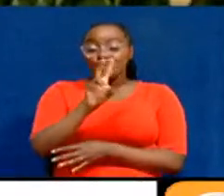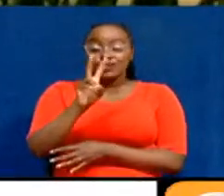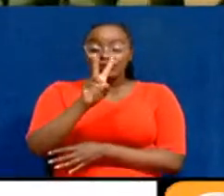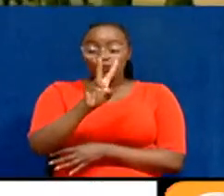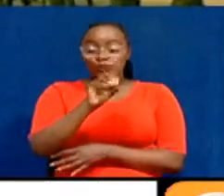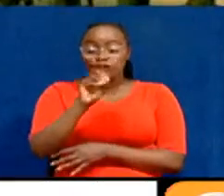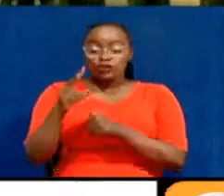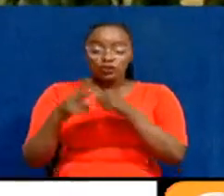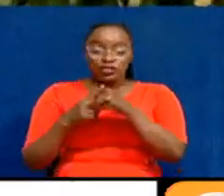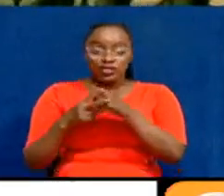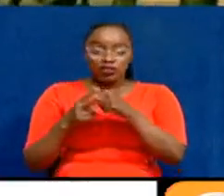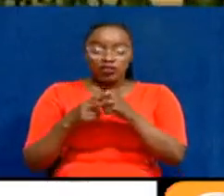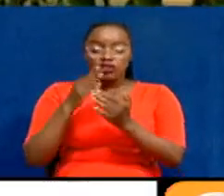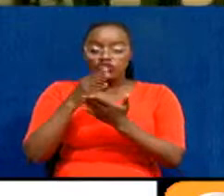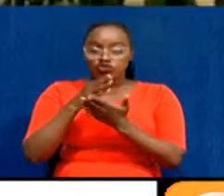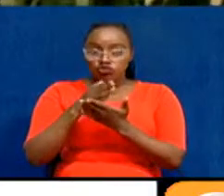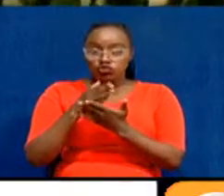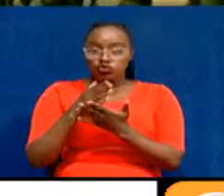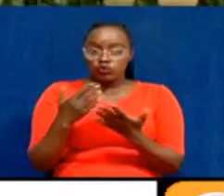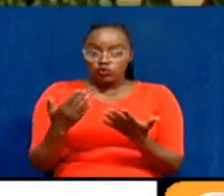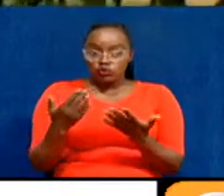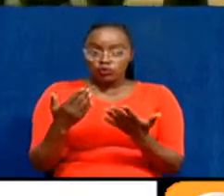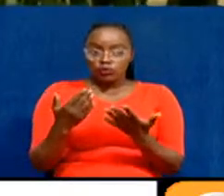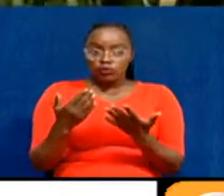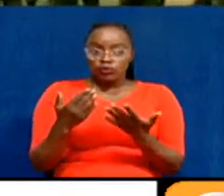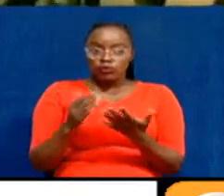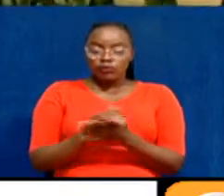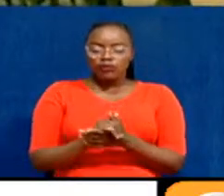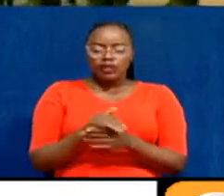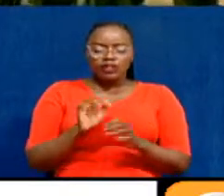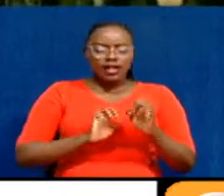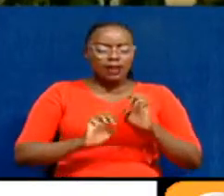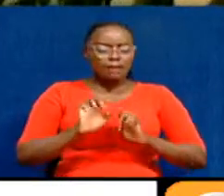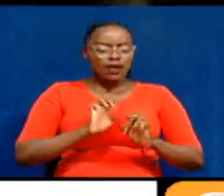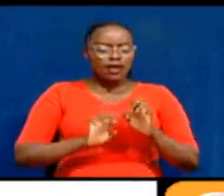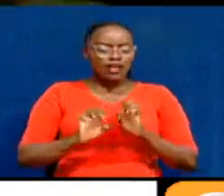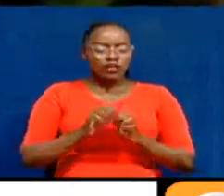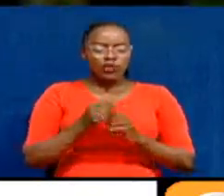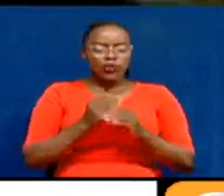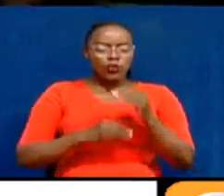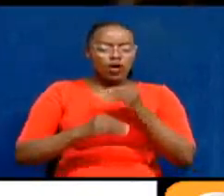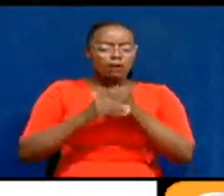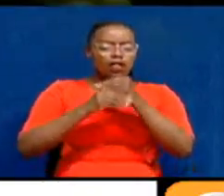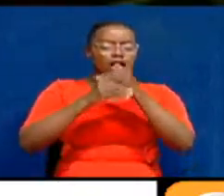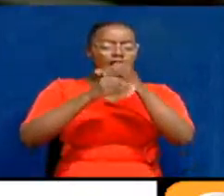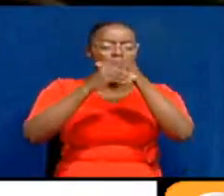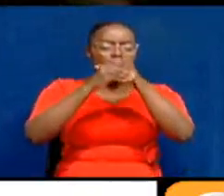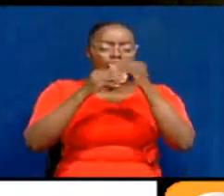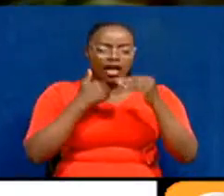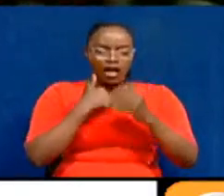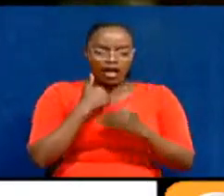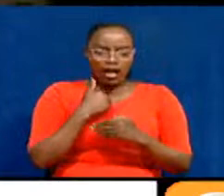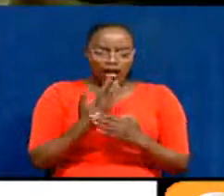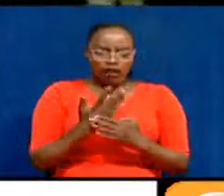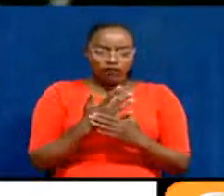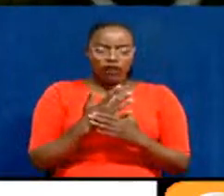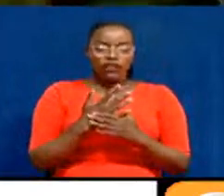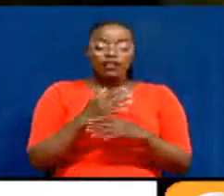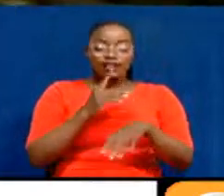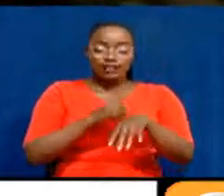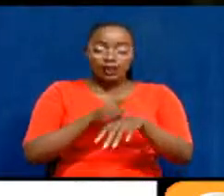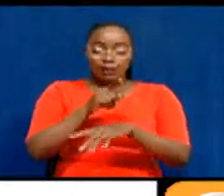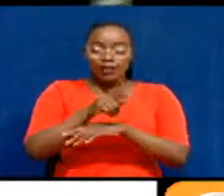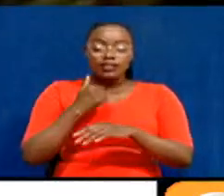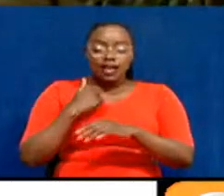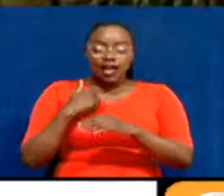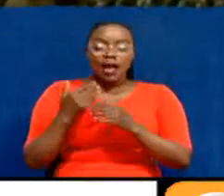2007 really was a product of pent-up emotions that were built over time. And there was a moment when that